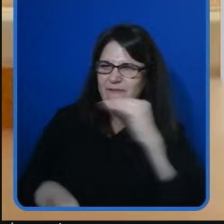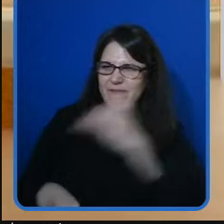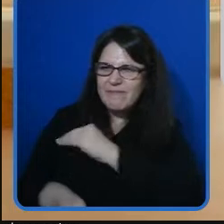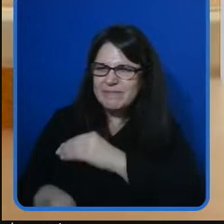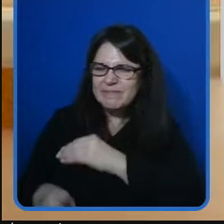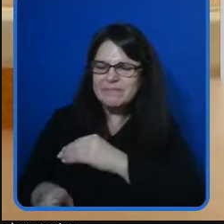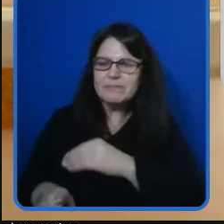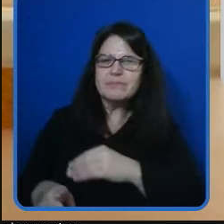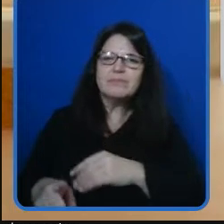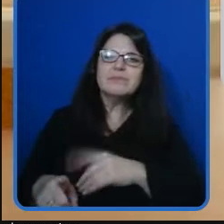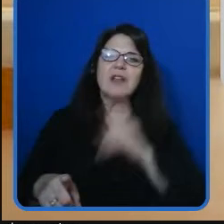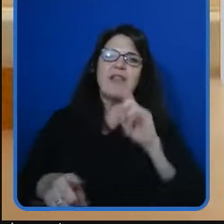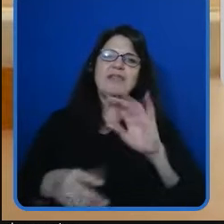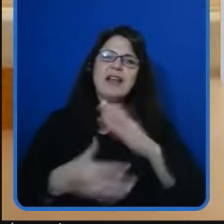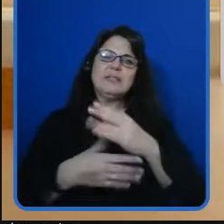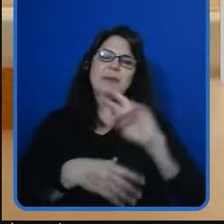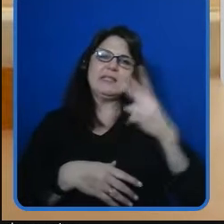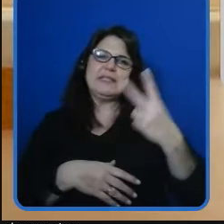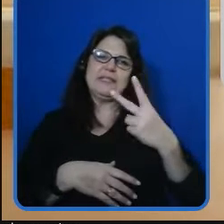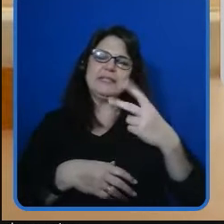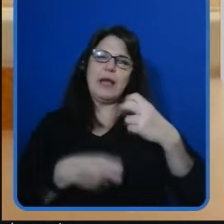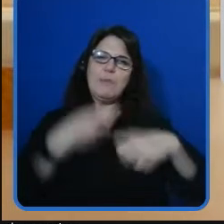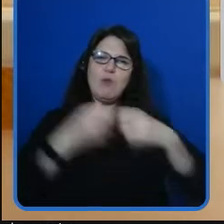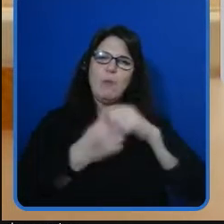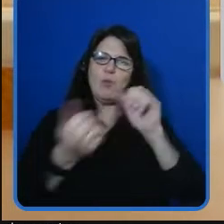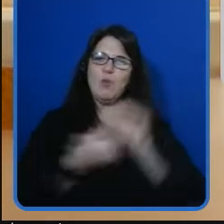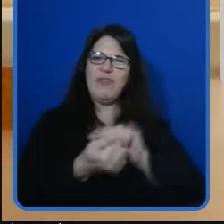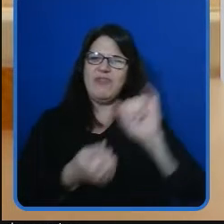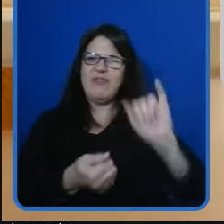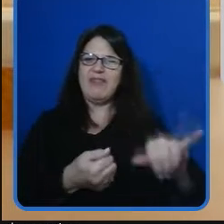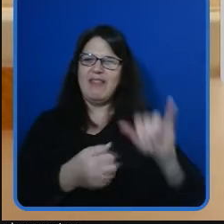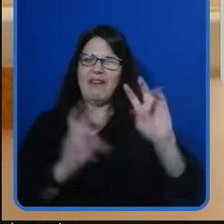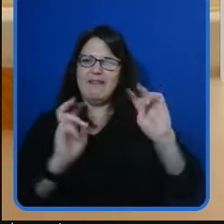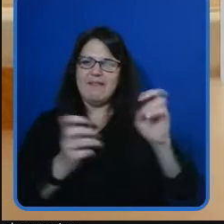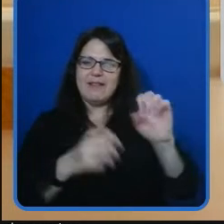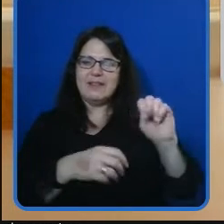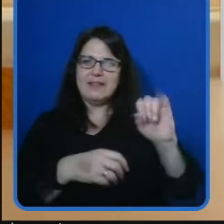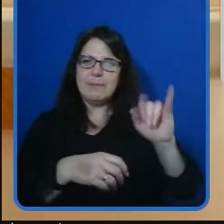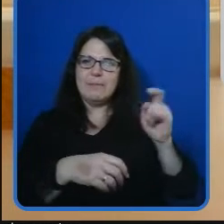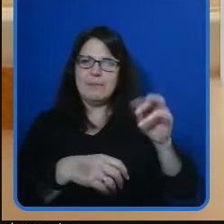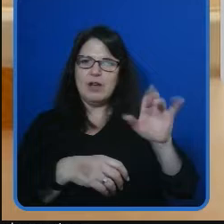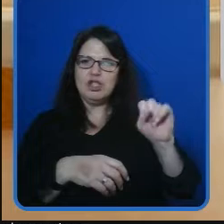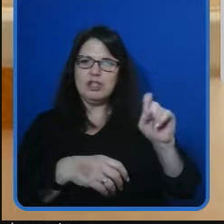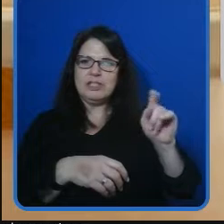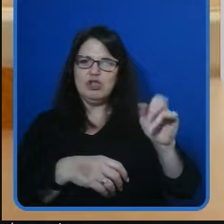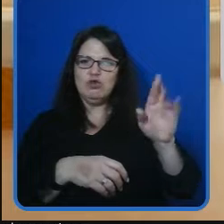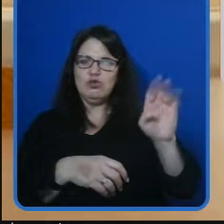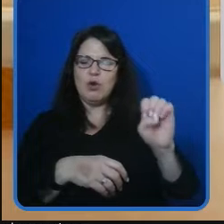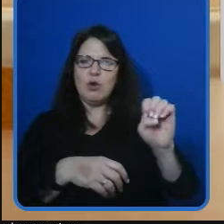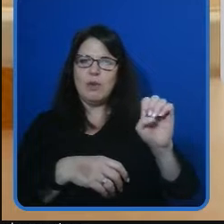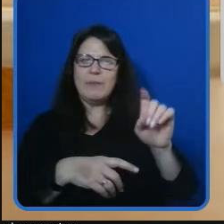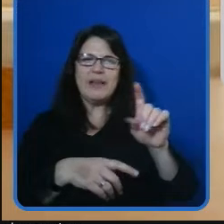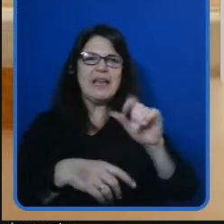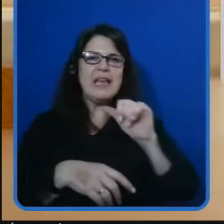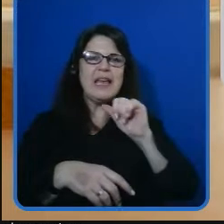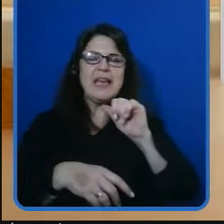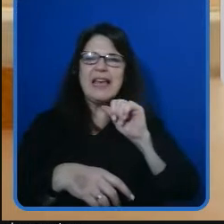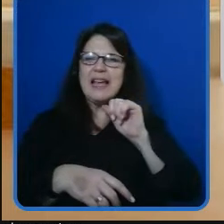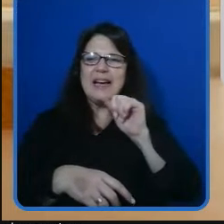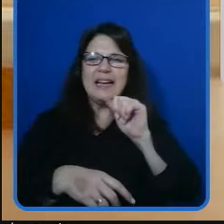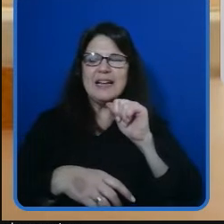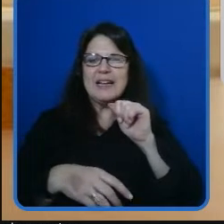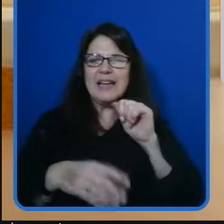my second problem with imposter syndrome. It underestimates the impact of racism, sexism,